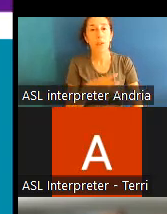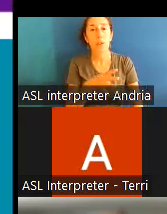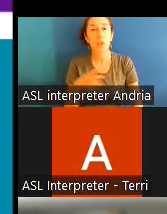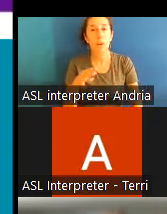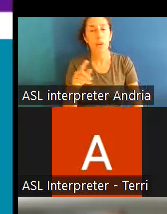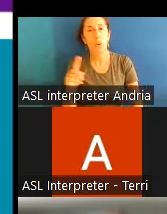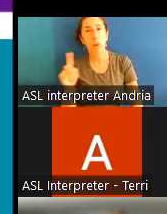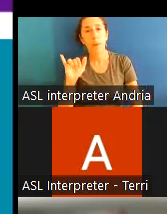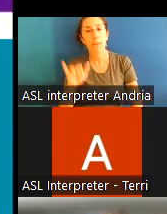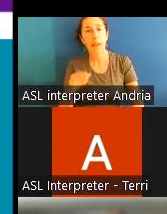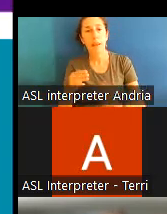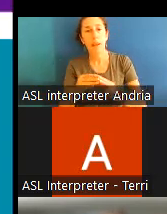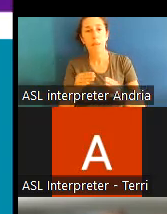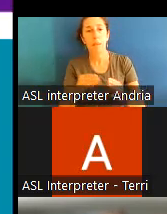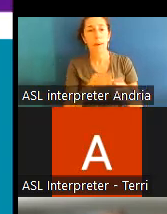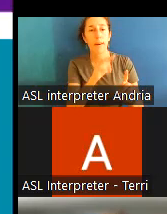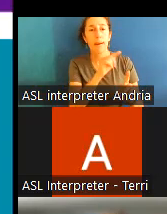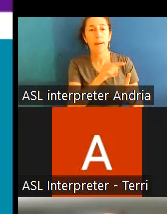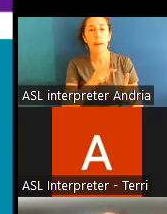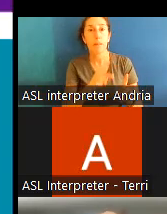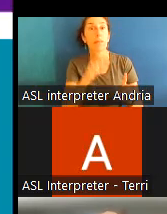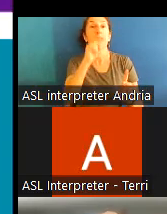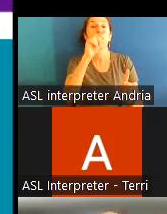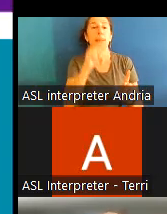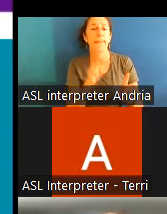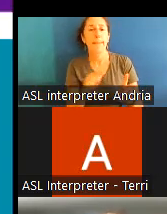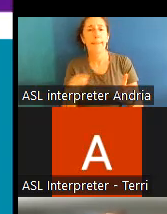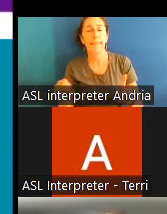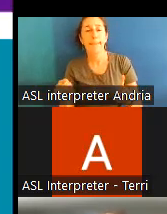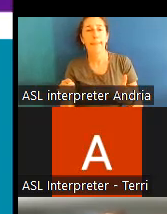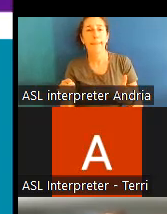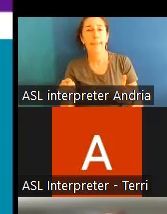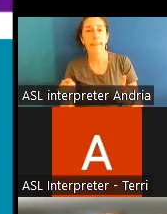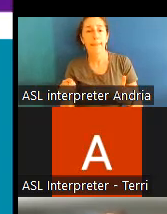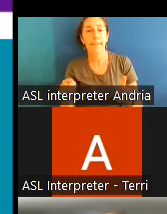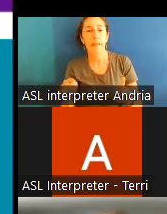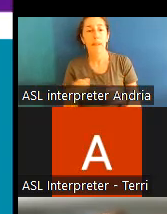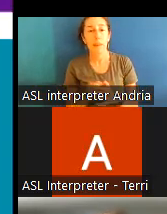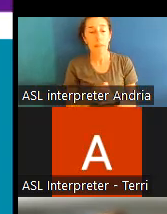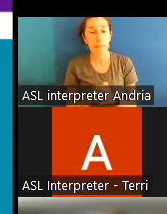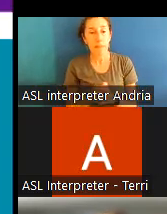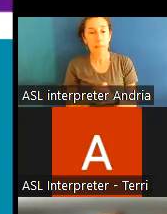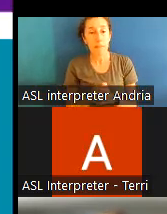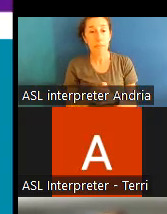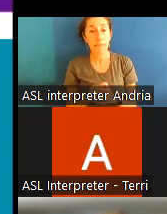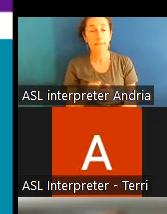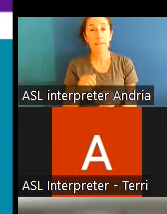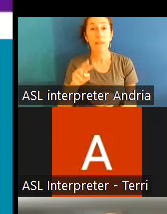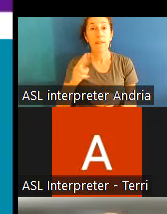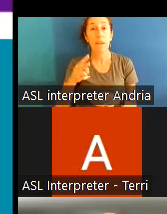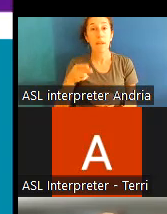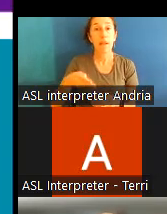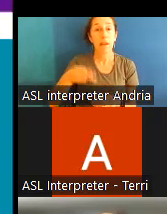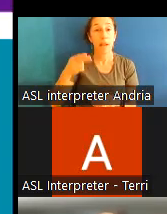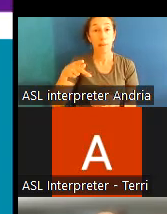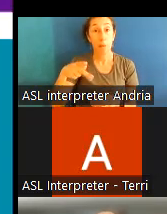like, that's really out of control there. So, and you see lesbian women are second highest, and they're higher than